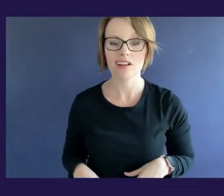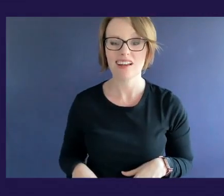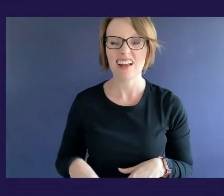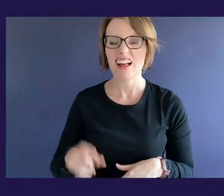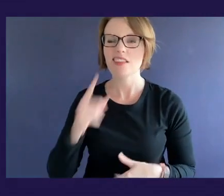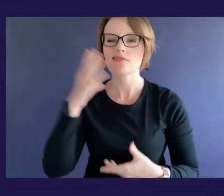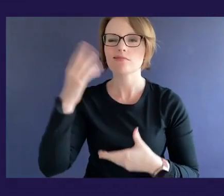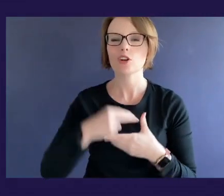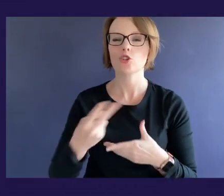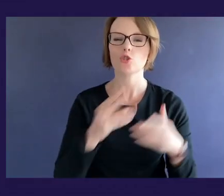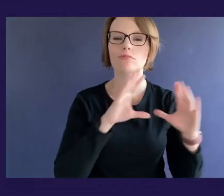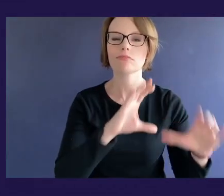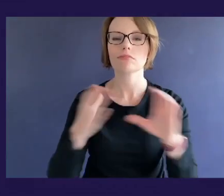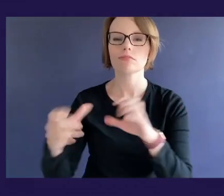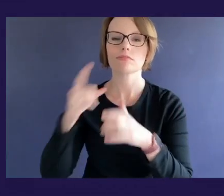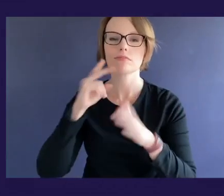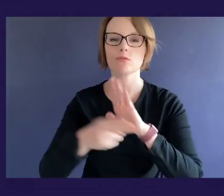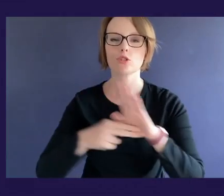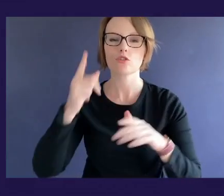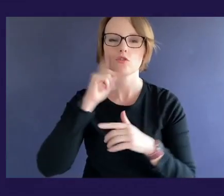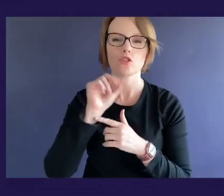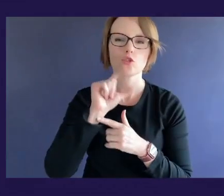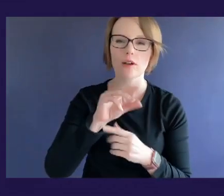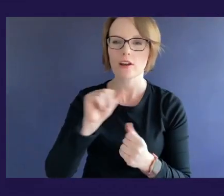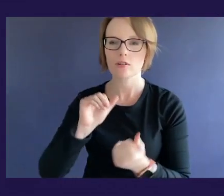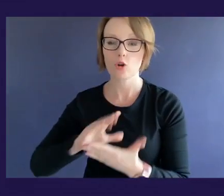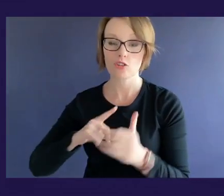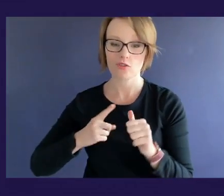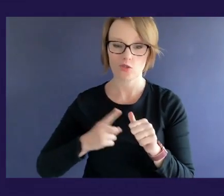of tools and approaches. The first were those designed to